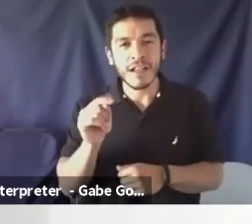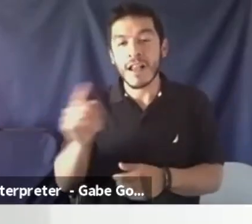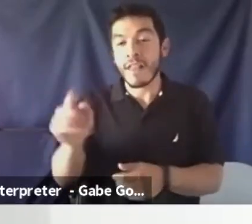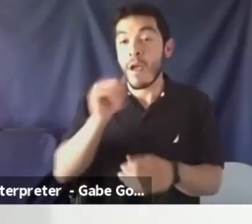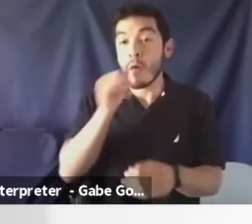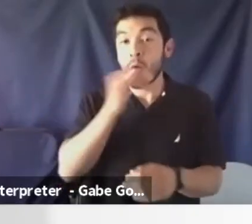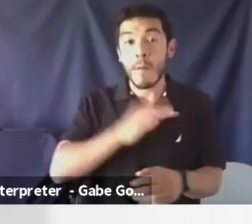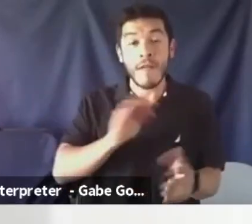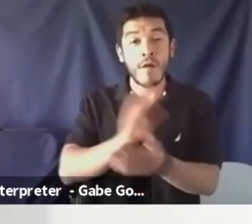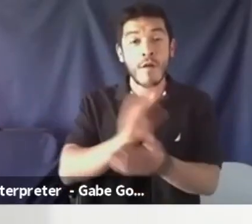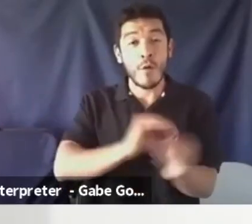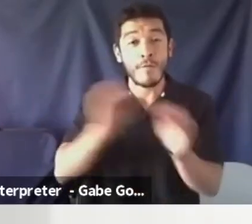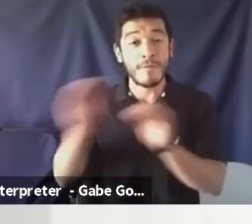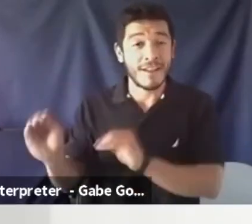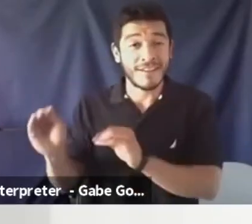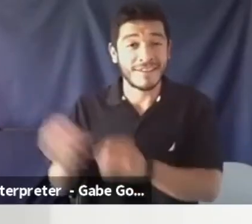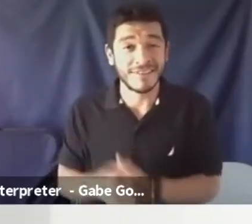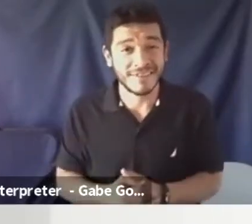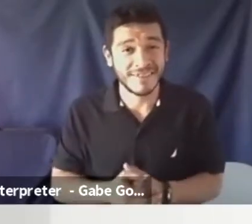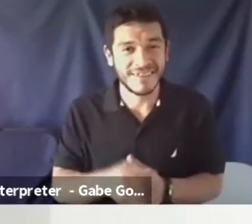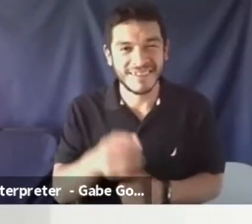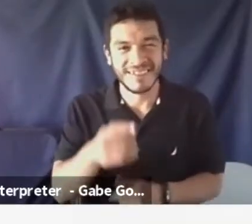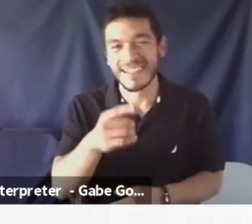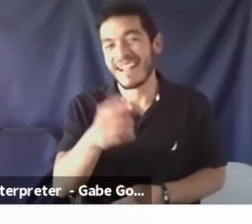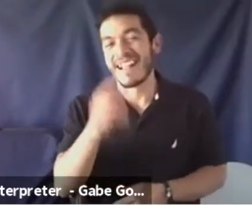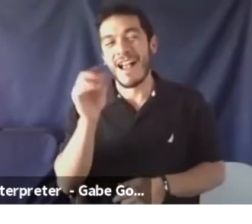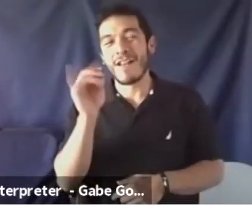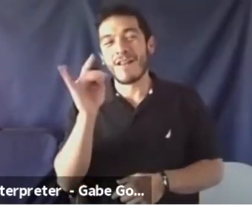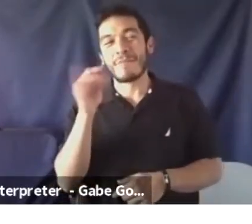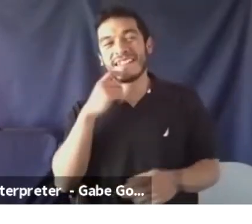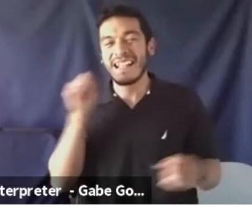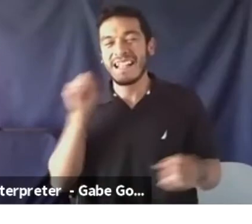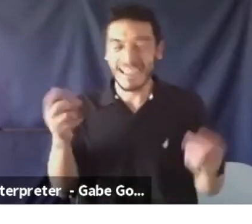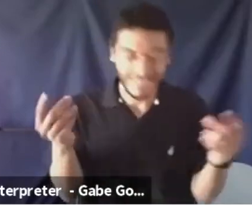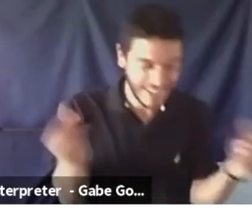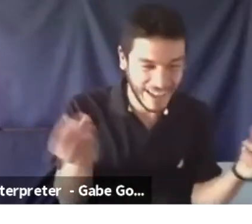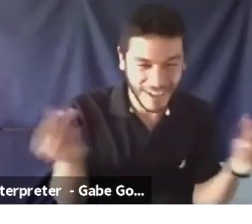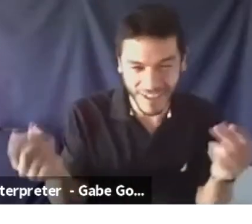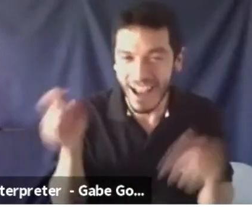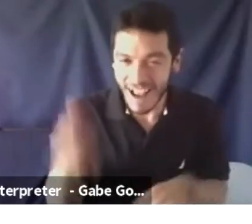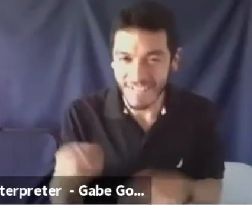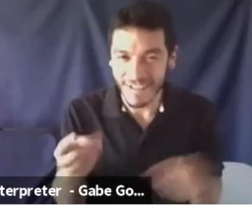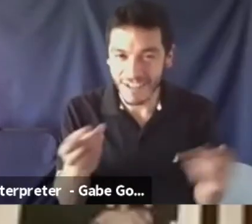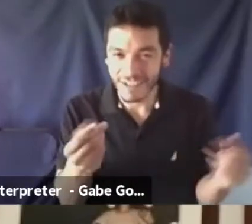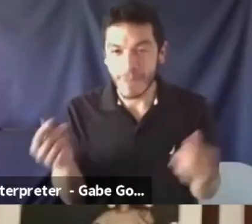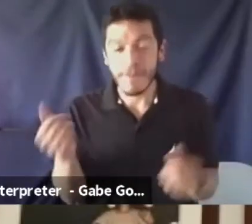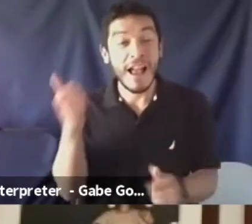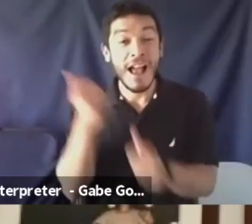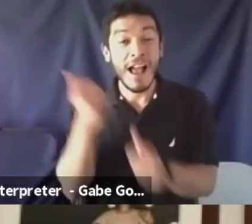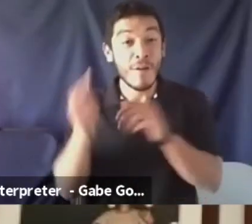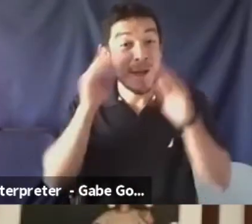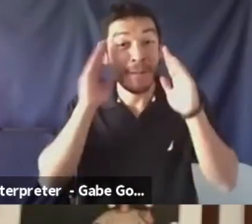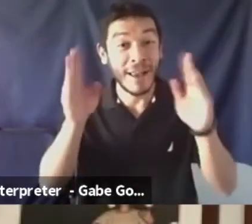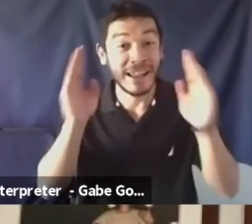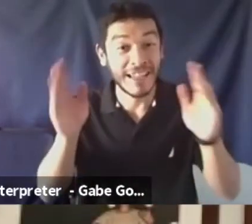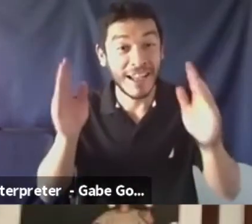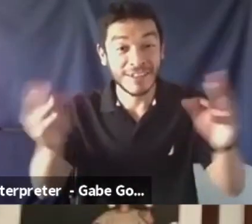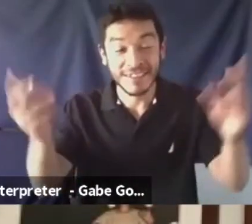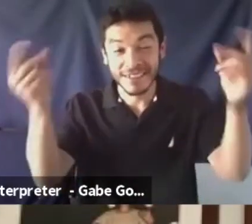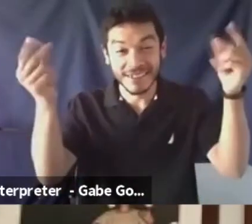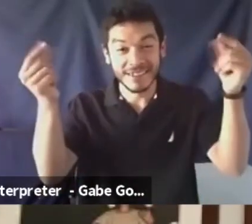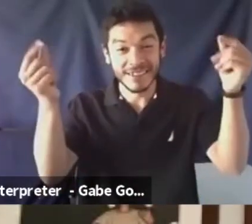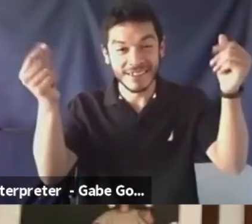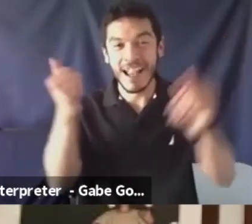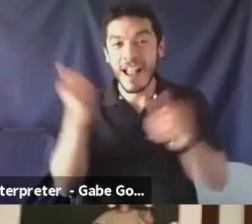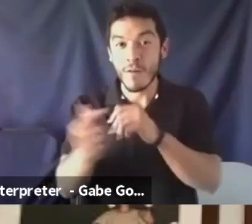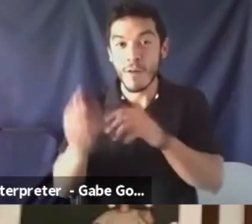movement. Yeah. Like, yeah. Everybody pay attention. Next year,